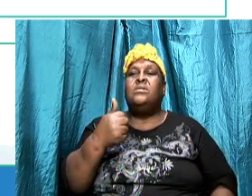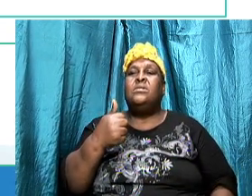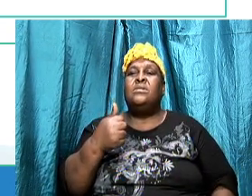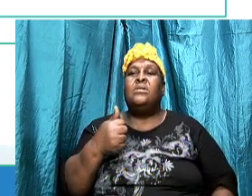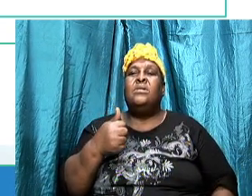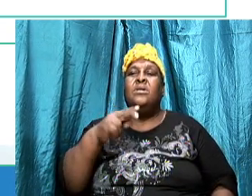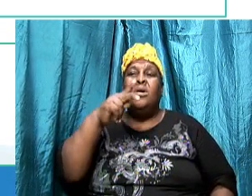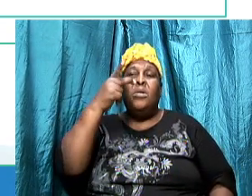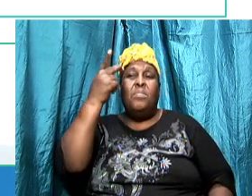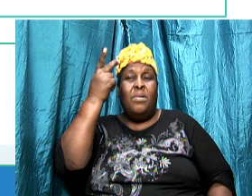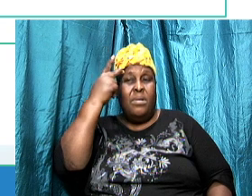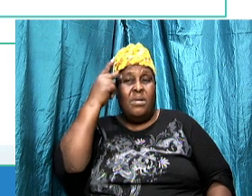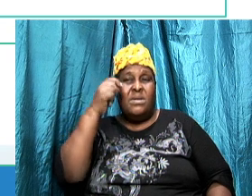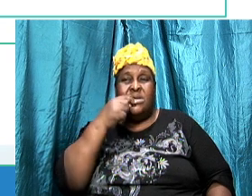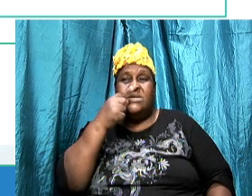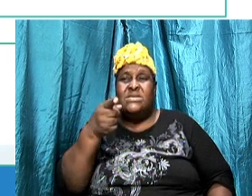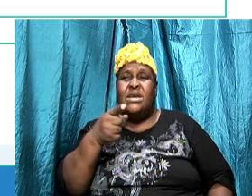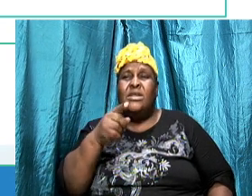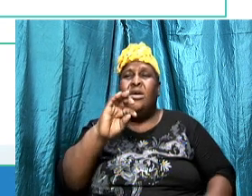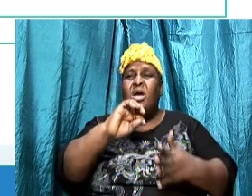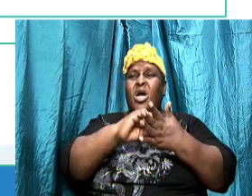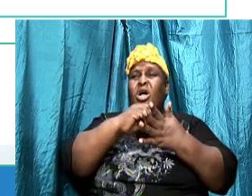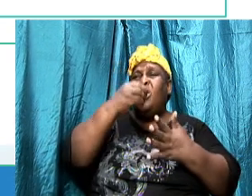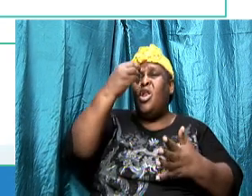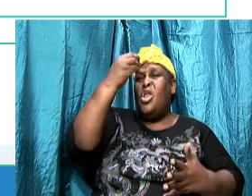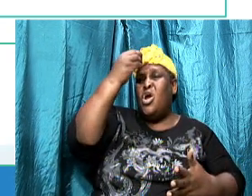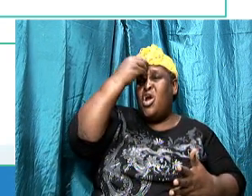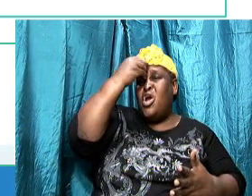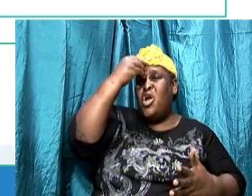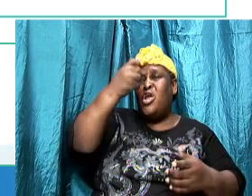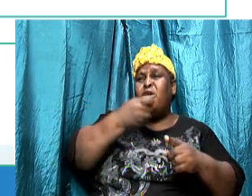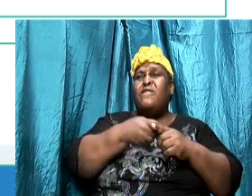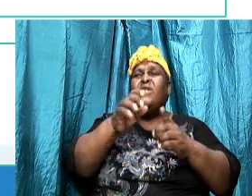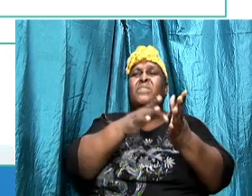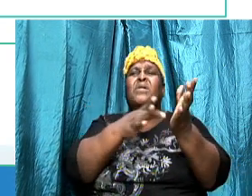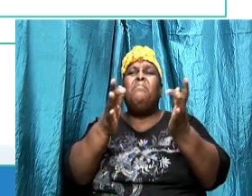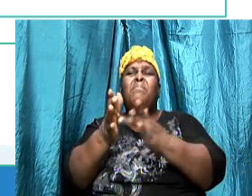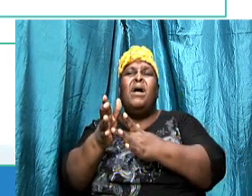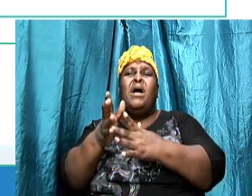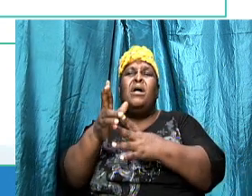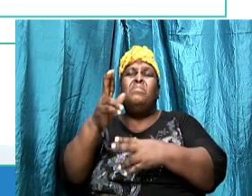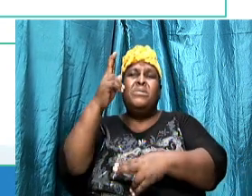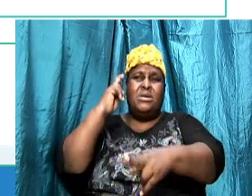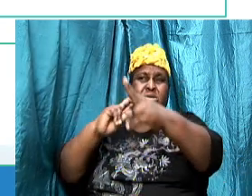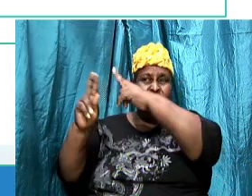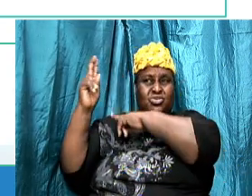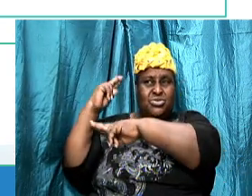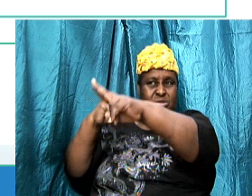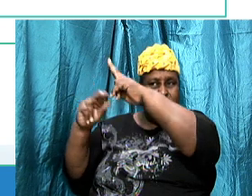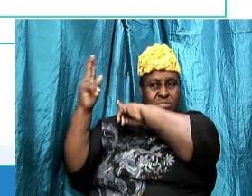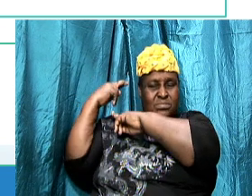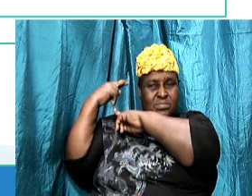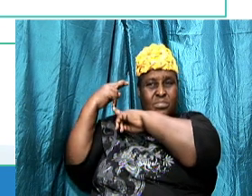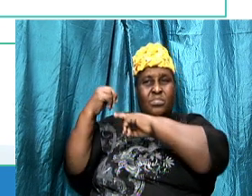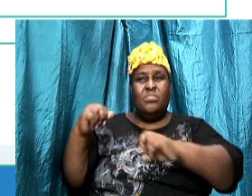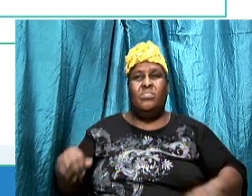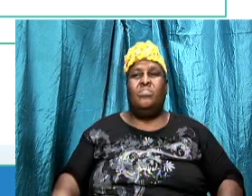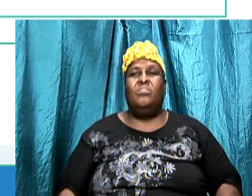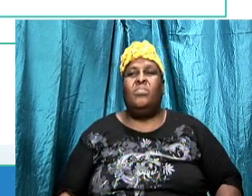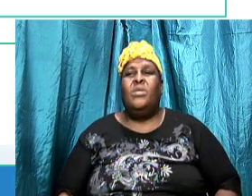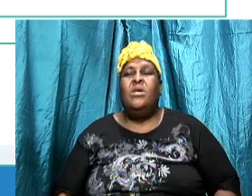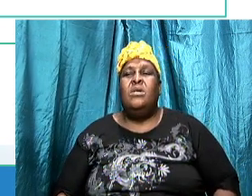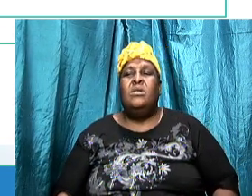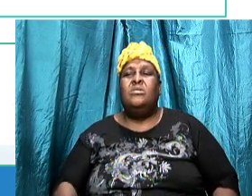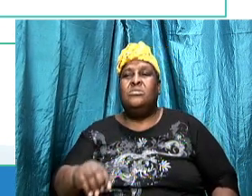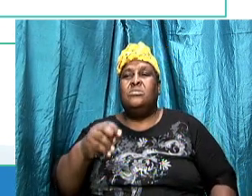he's saying that we should learn from Bible history. So